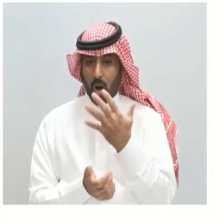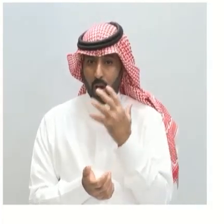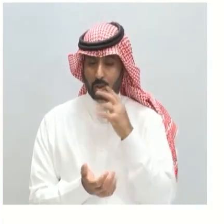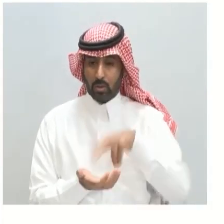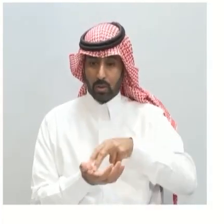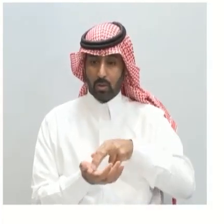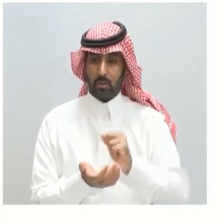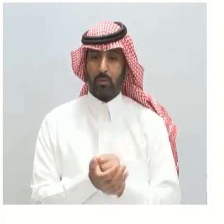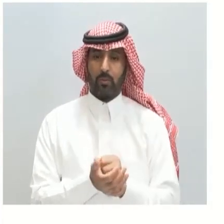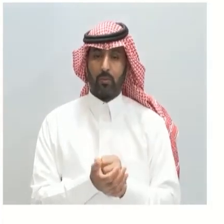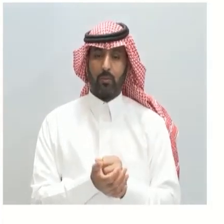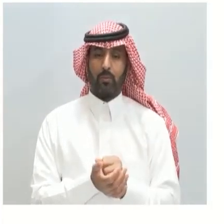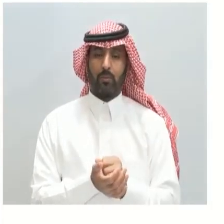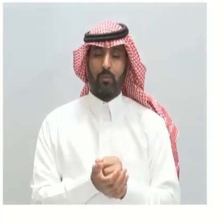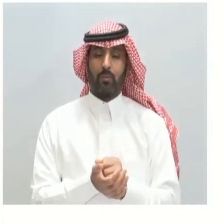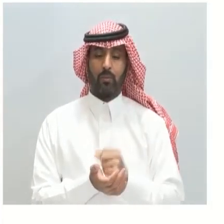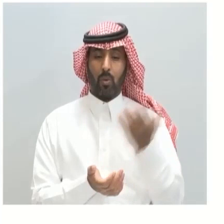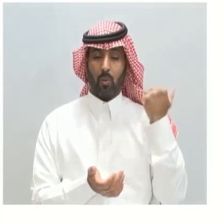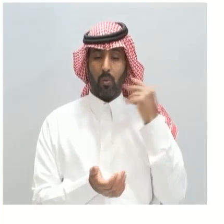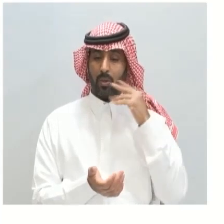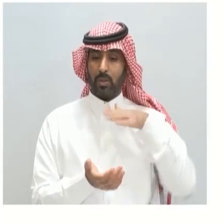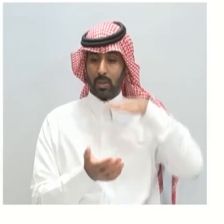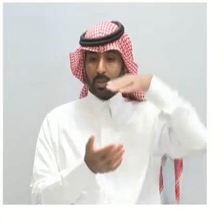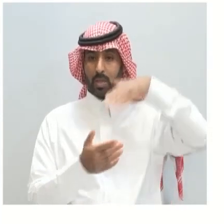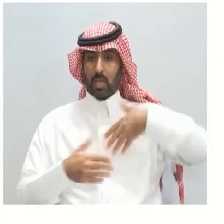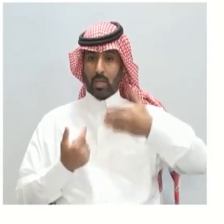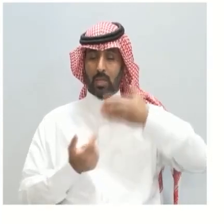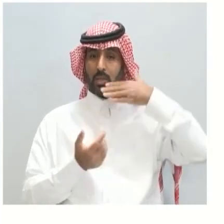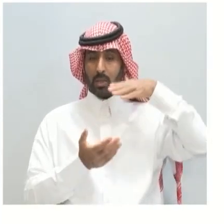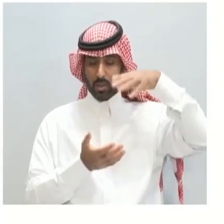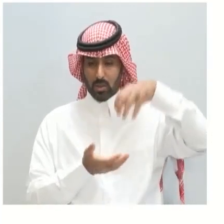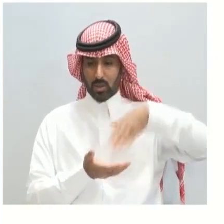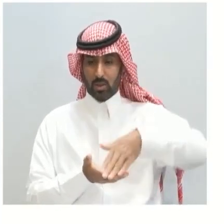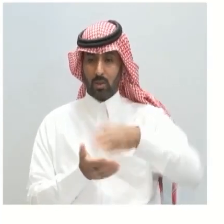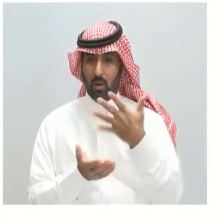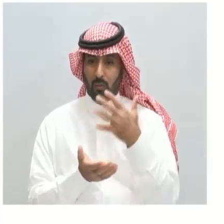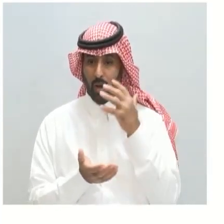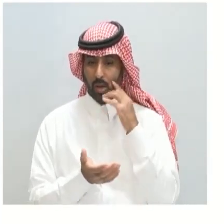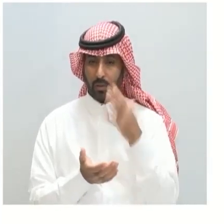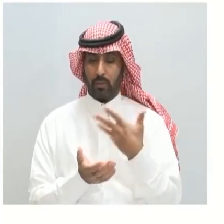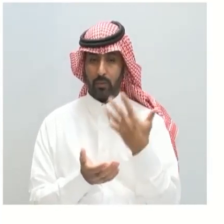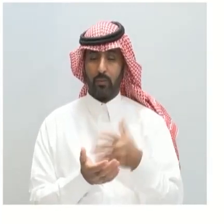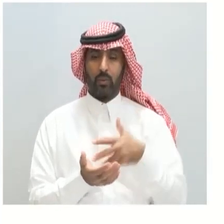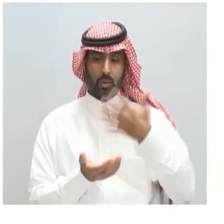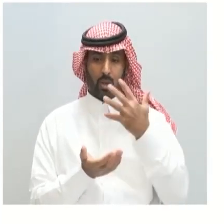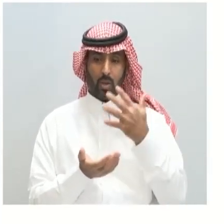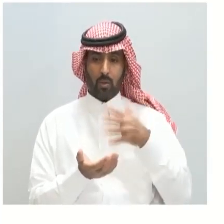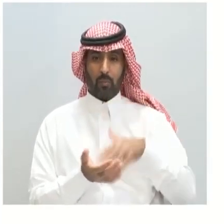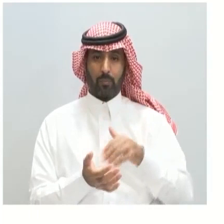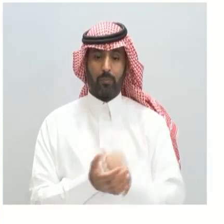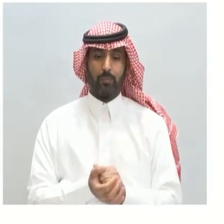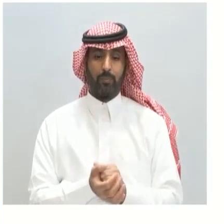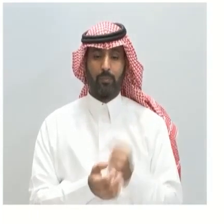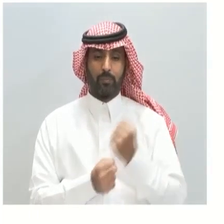feel. Or as the example before, Mark's excited, frightened. So here we are using the past